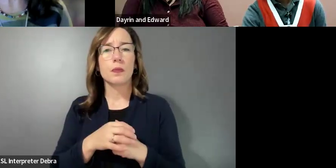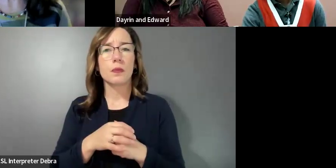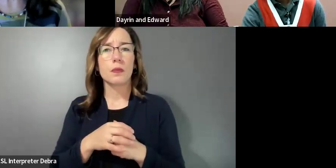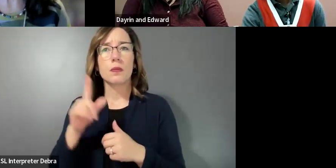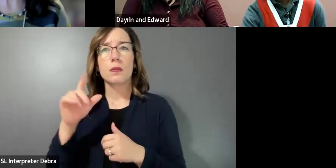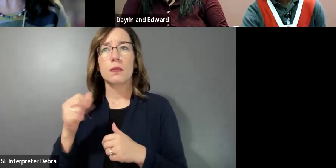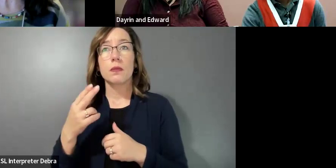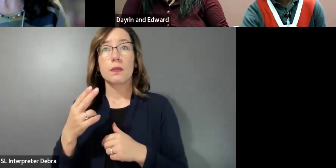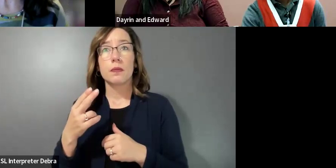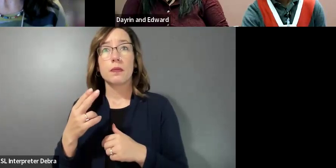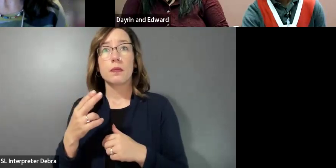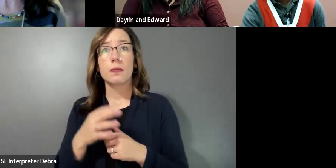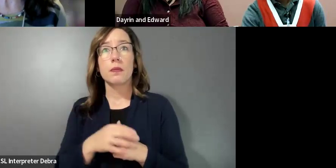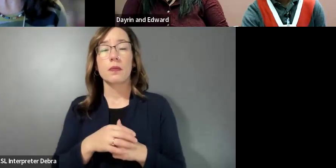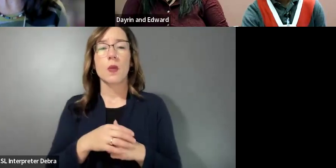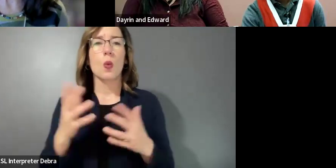Leah?